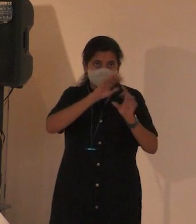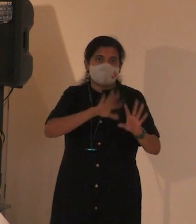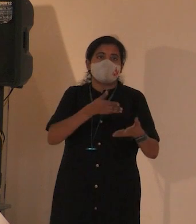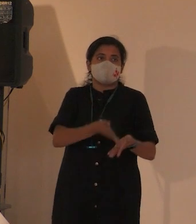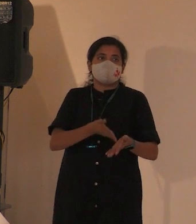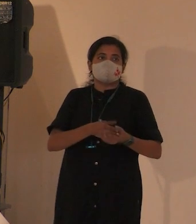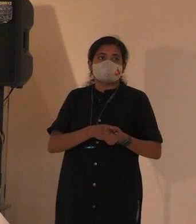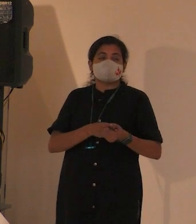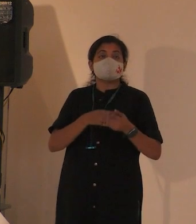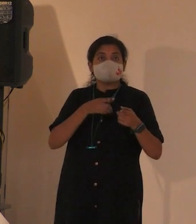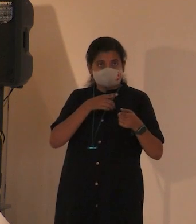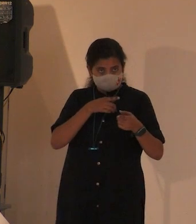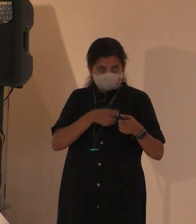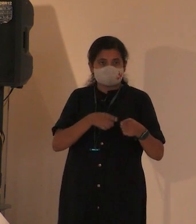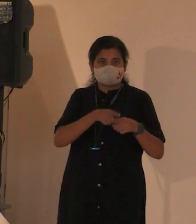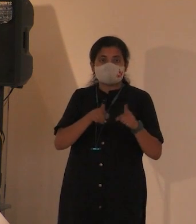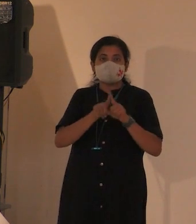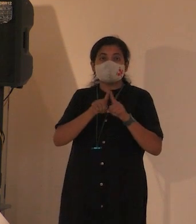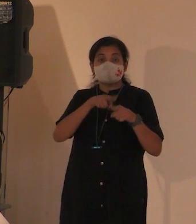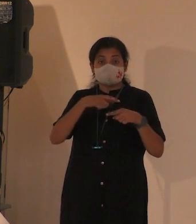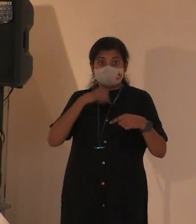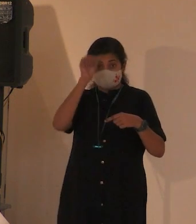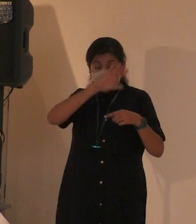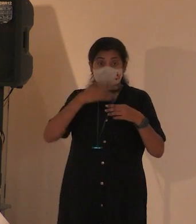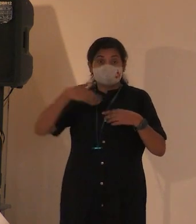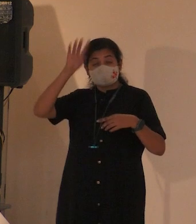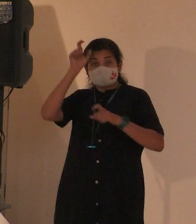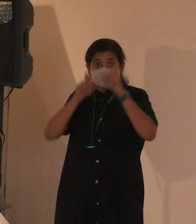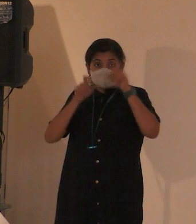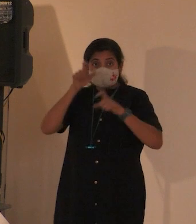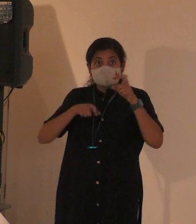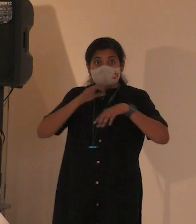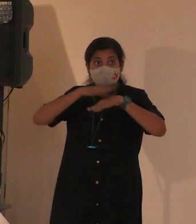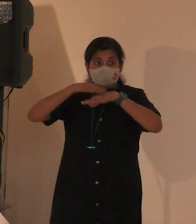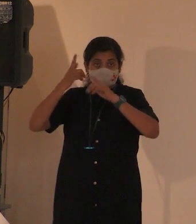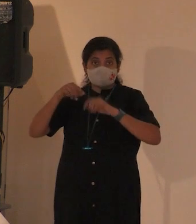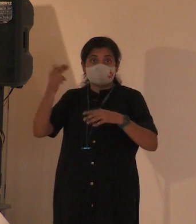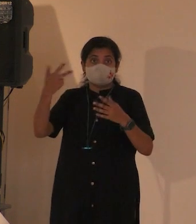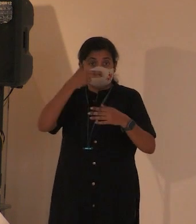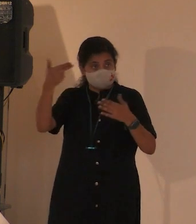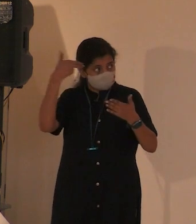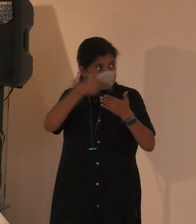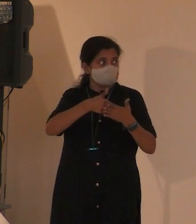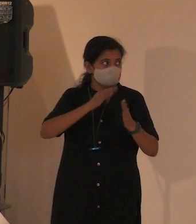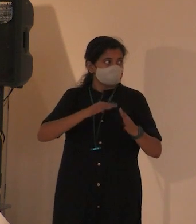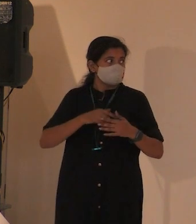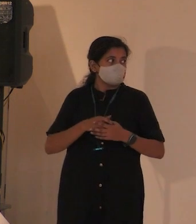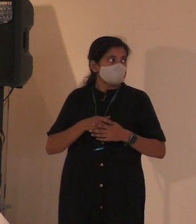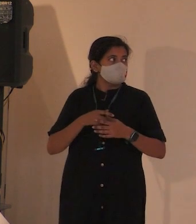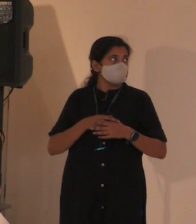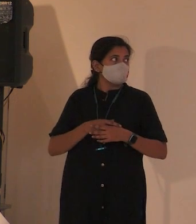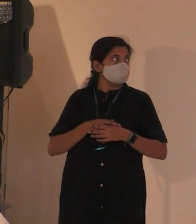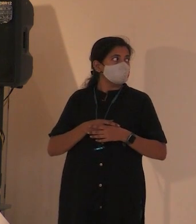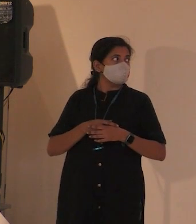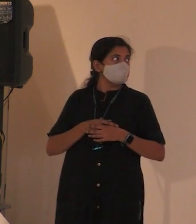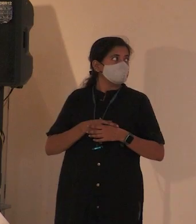that are, Charaka and Sushruta are also represented, but I don't think so it's very noteworthy as